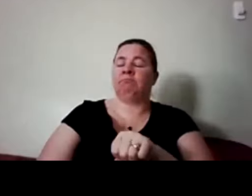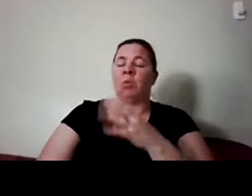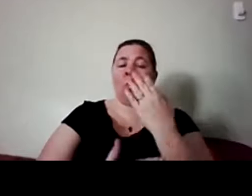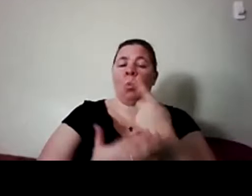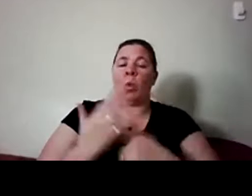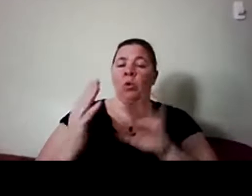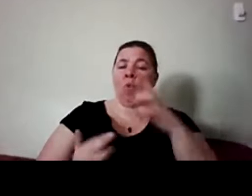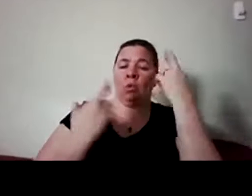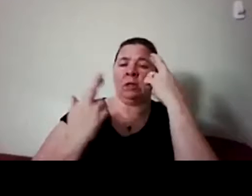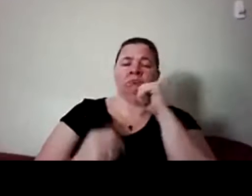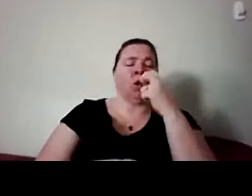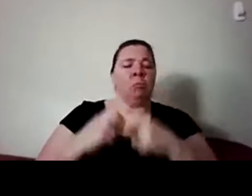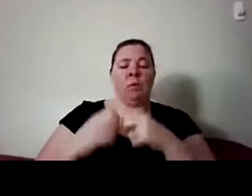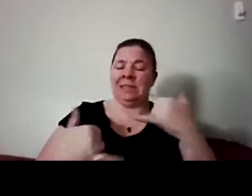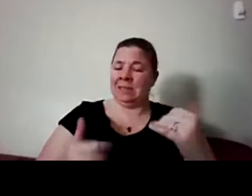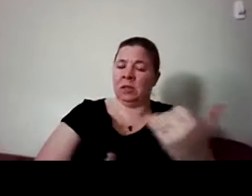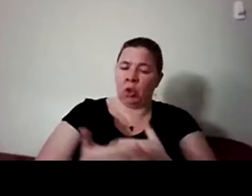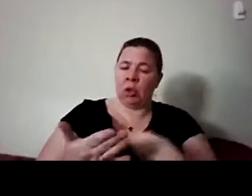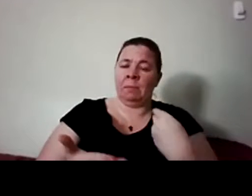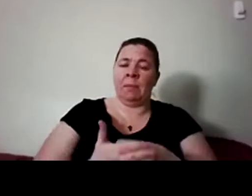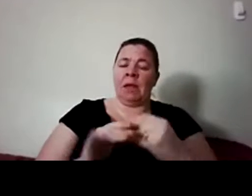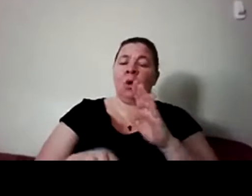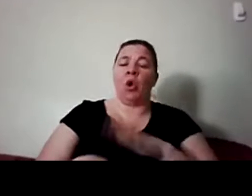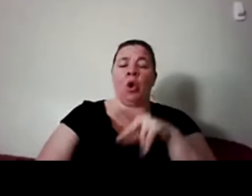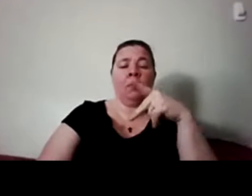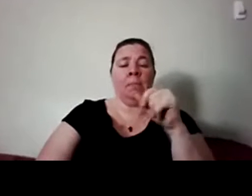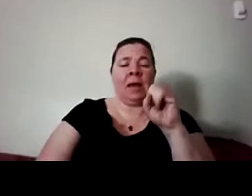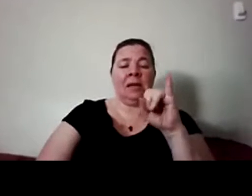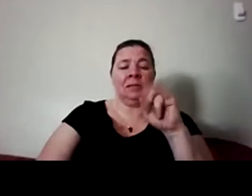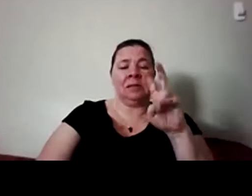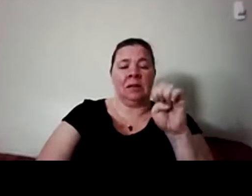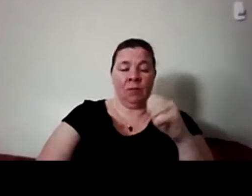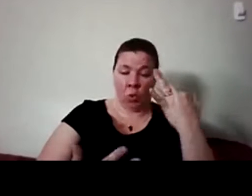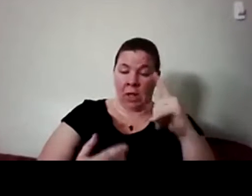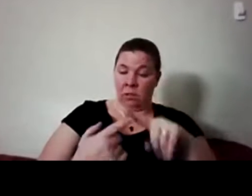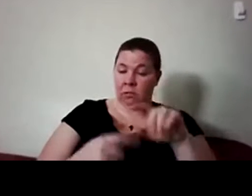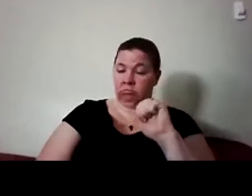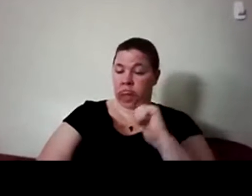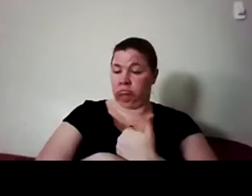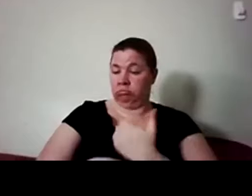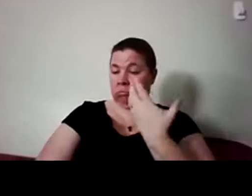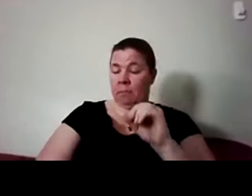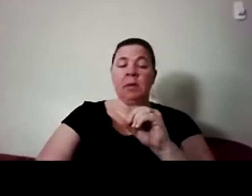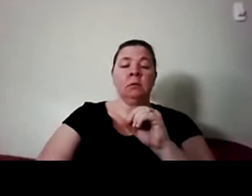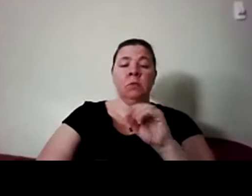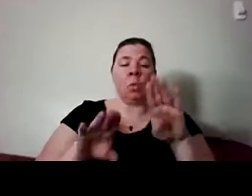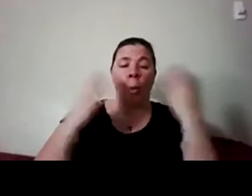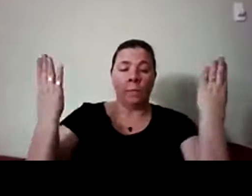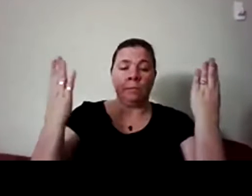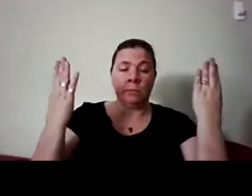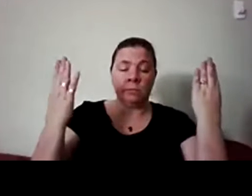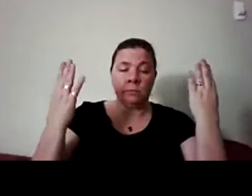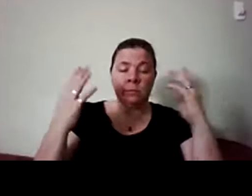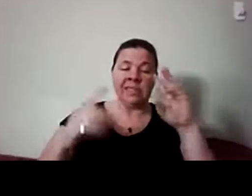can still make money with Onpassive. And let me tell you how. You wait until Onpassive launches. You can wait